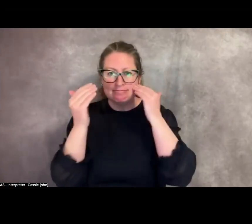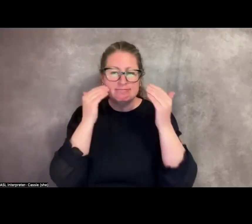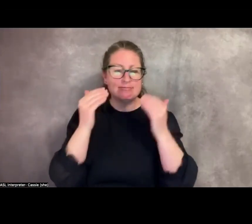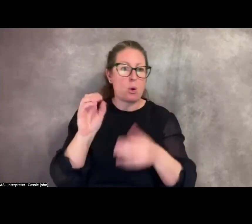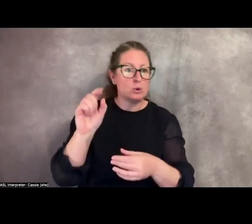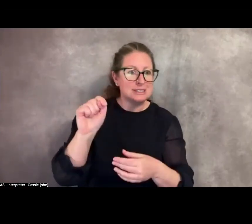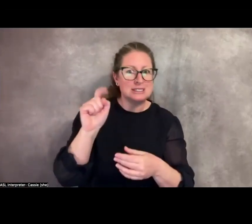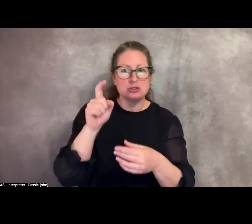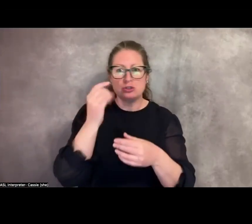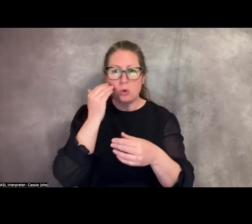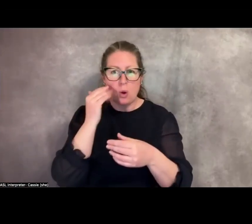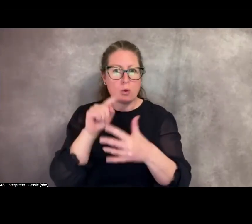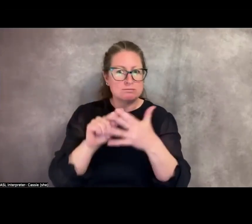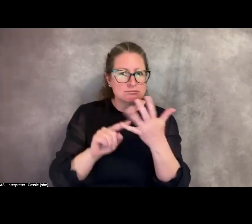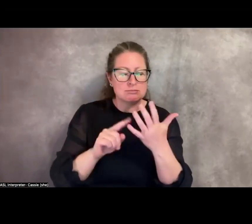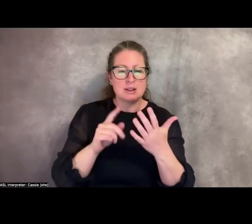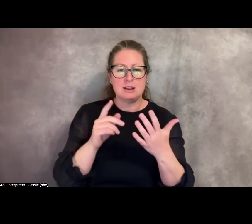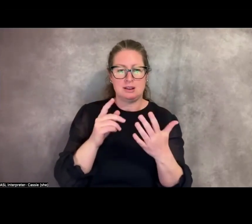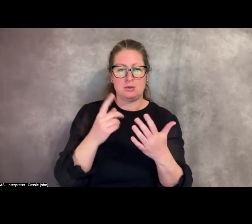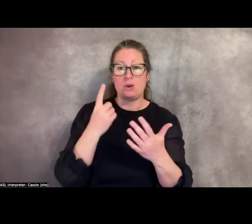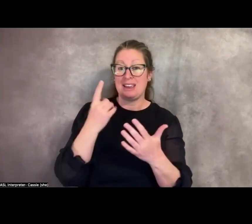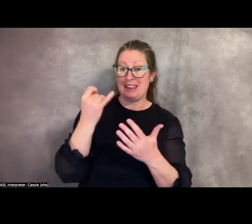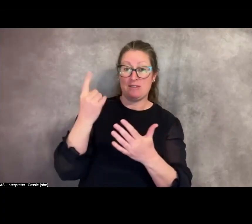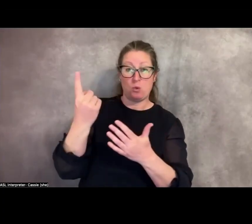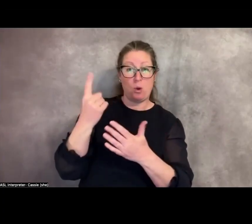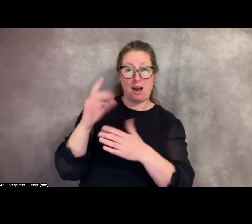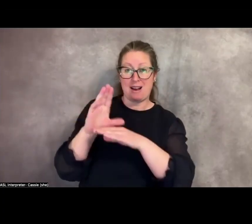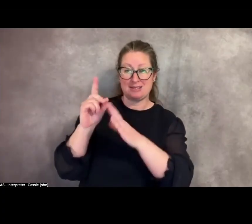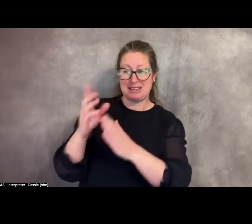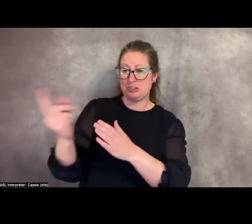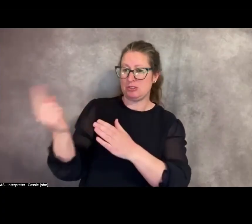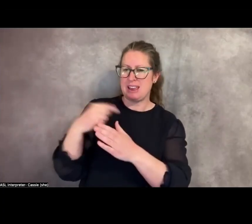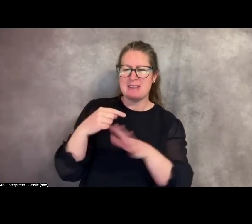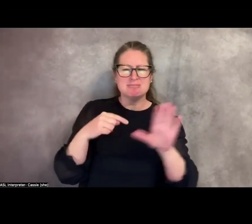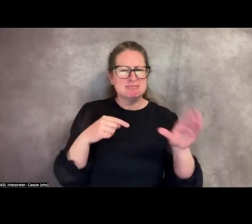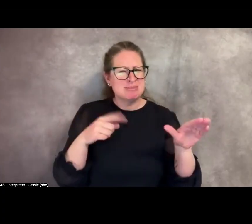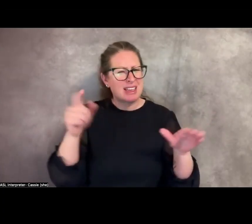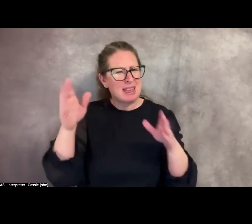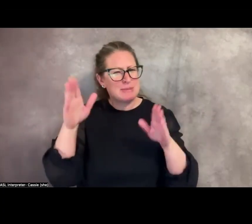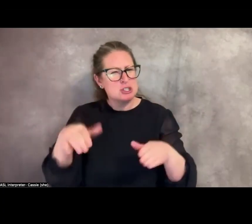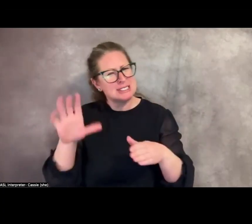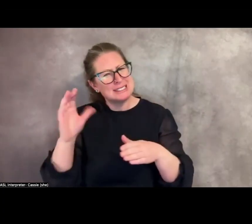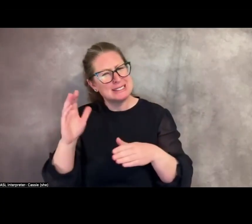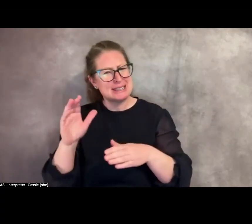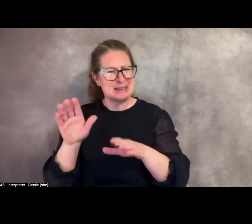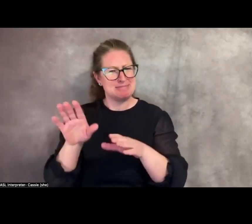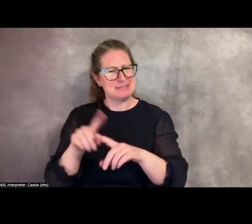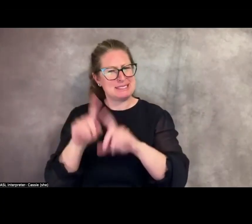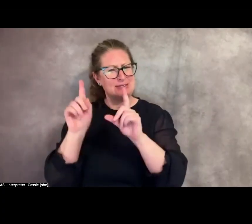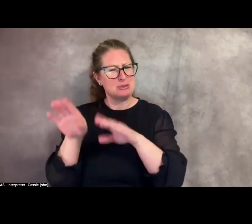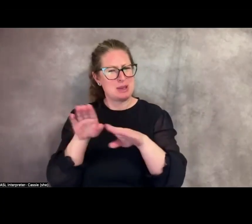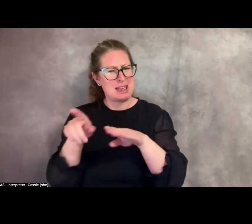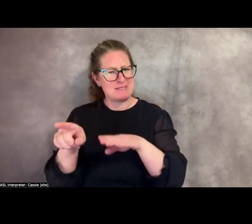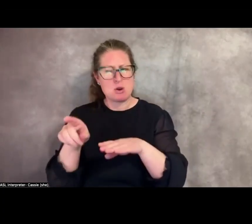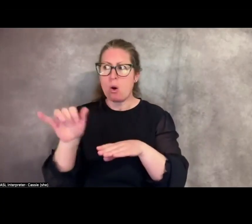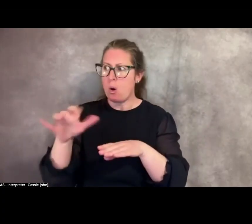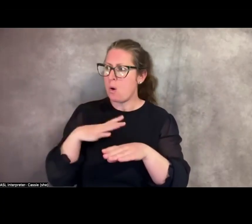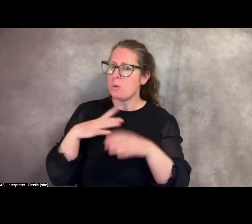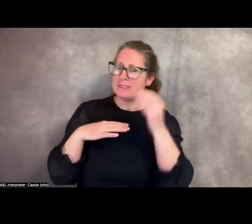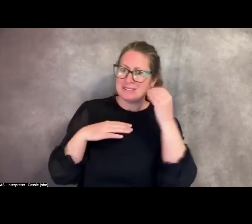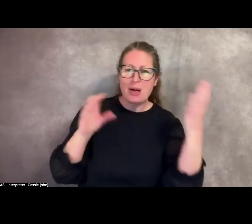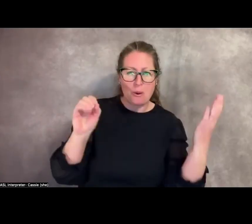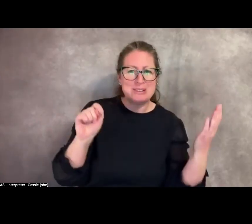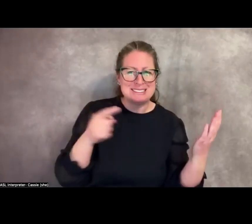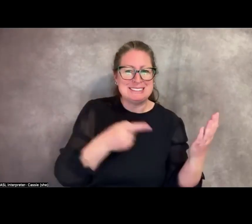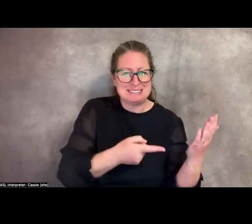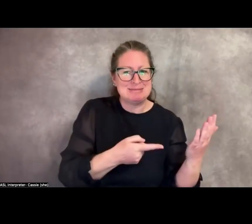occupational therapists. If, one of our counselors came to us and said, so-and-so isn't behaving like they were today, we're going to share that with the OT staff. So they know